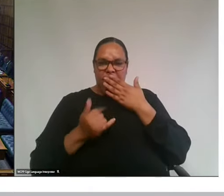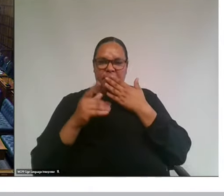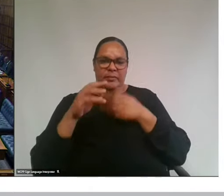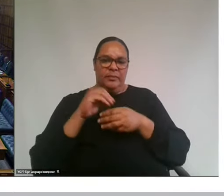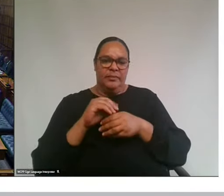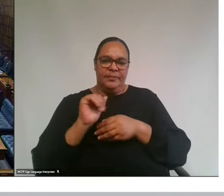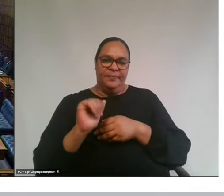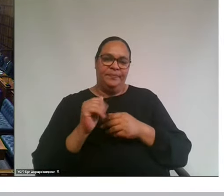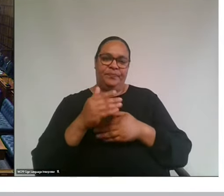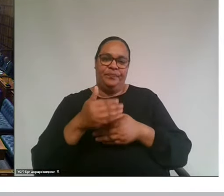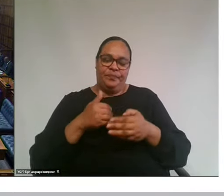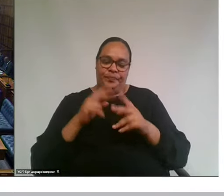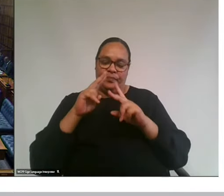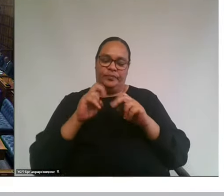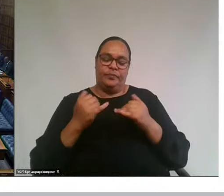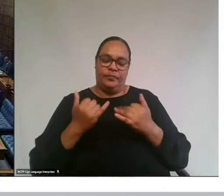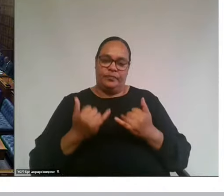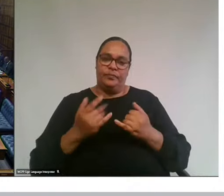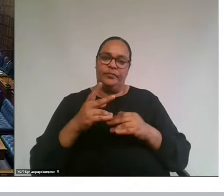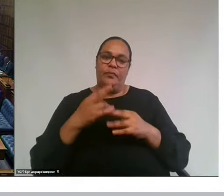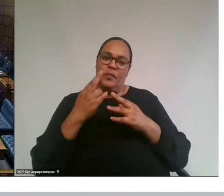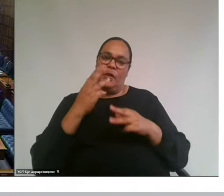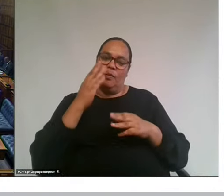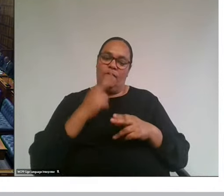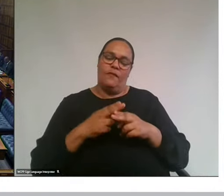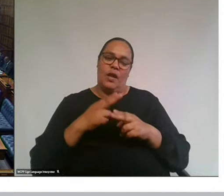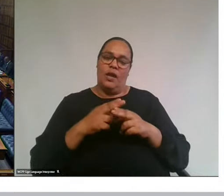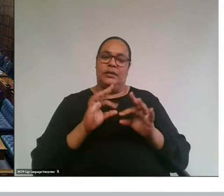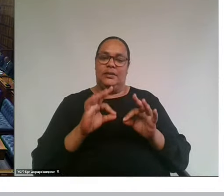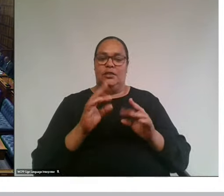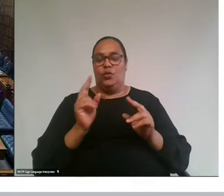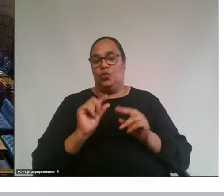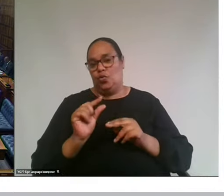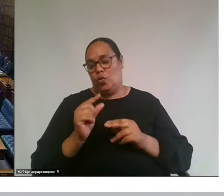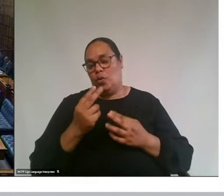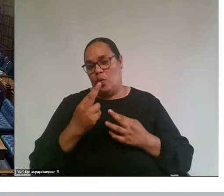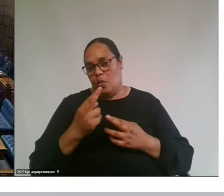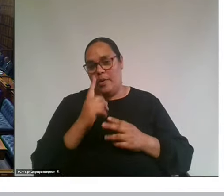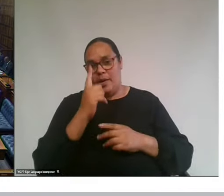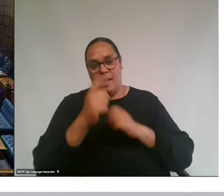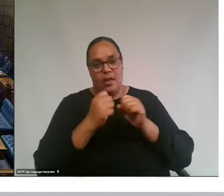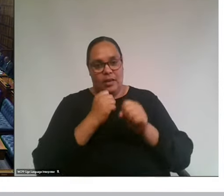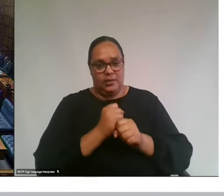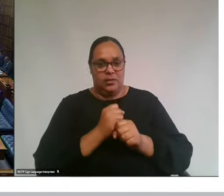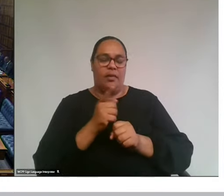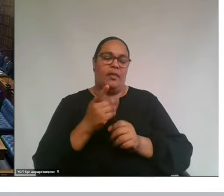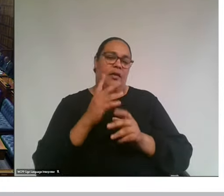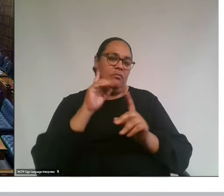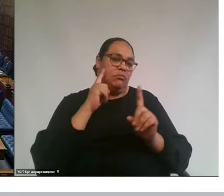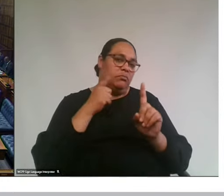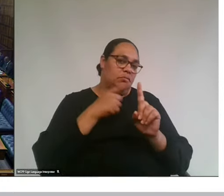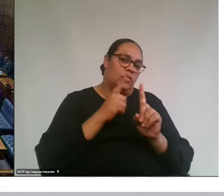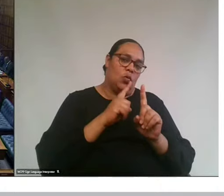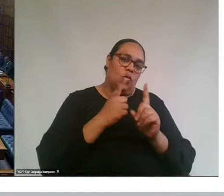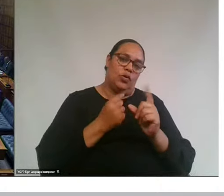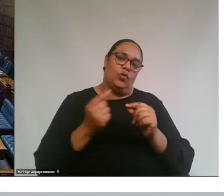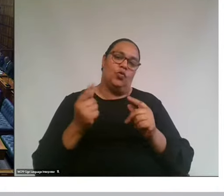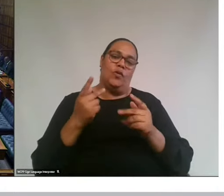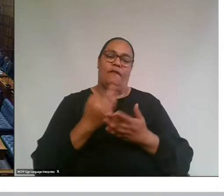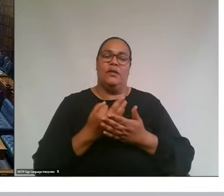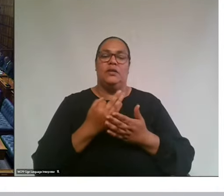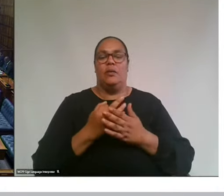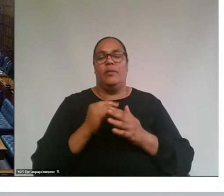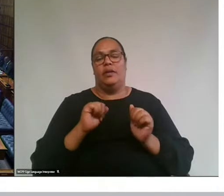feasibility study stage they hope to finalize the pre- feasibility study shortly next year for them they are aiming to undertake the feasibility